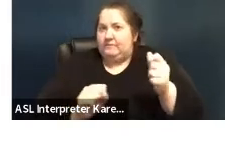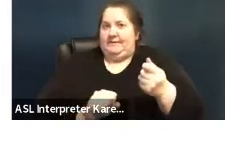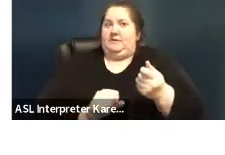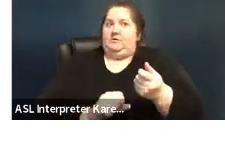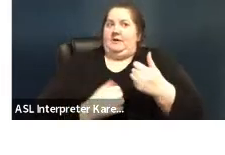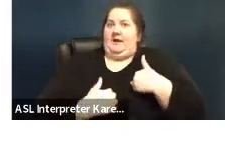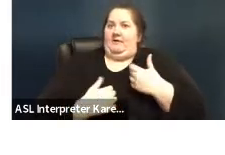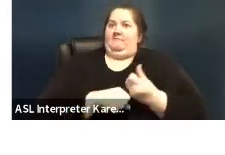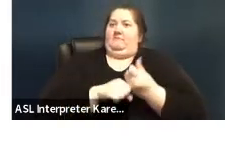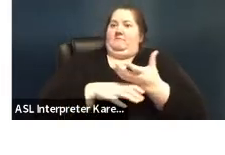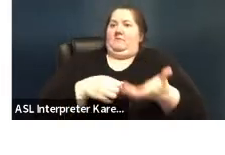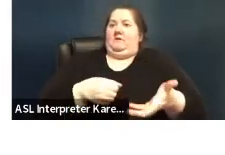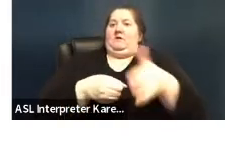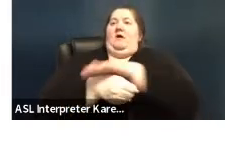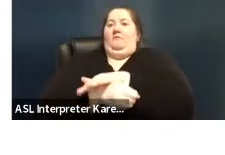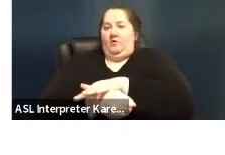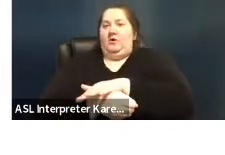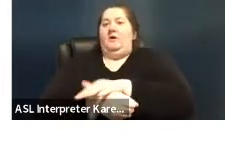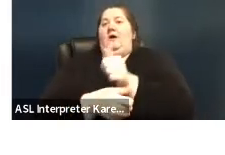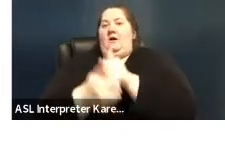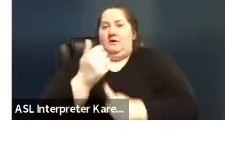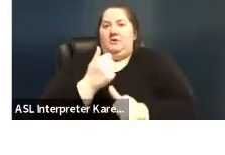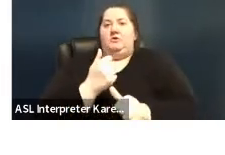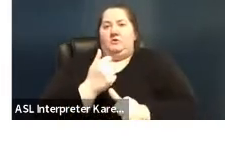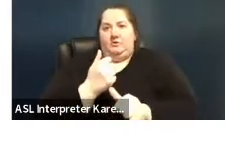the Rehabilitation Act.